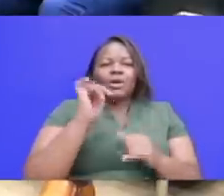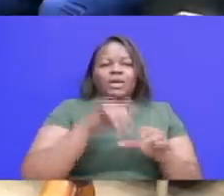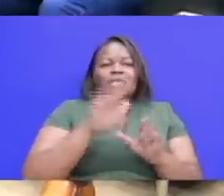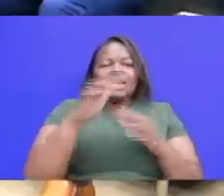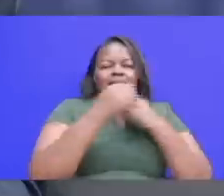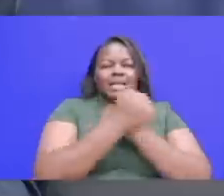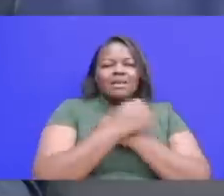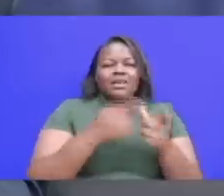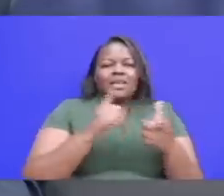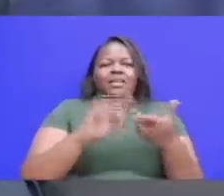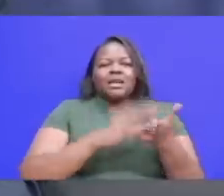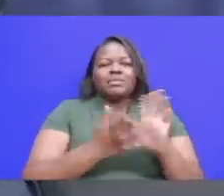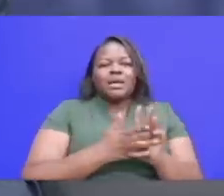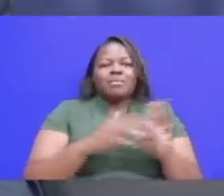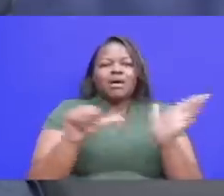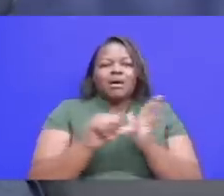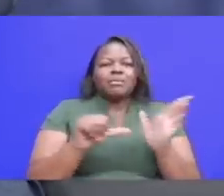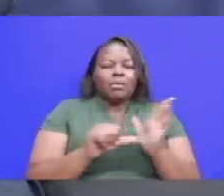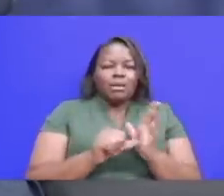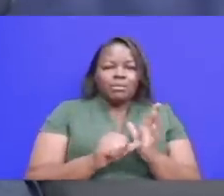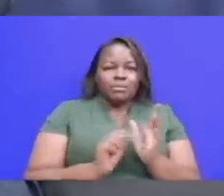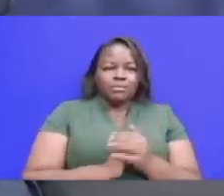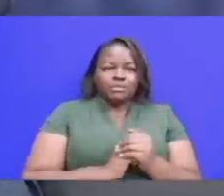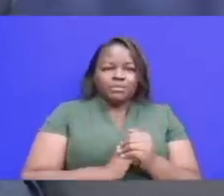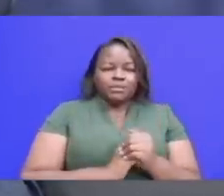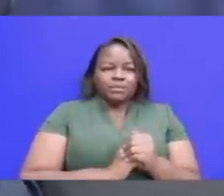was to become a cause of trouble.